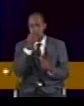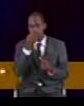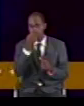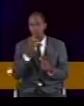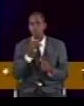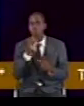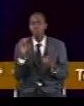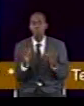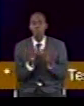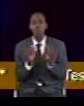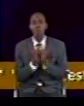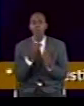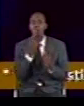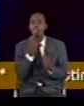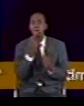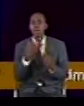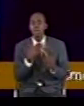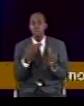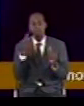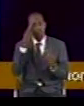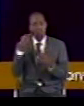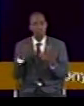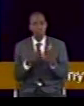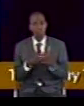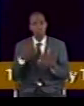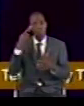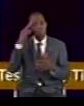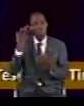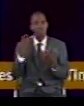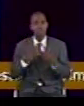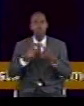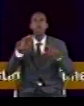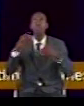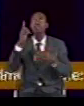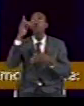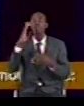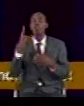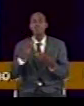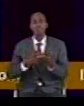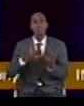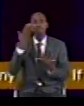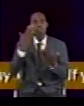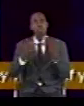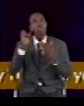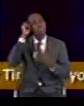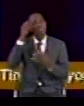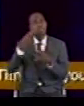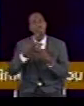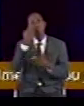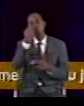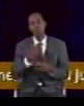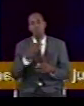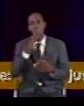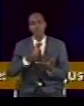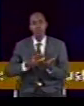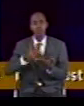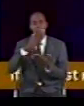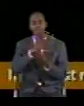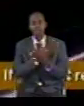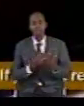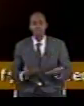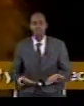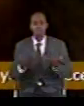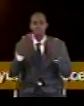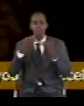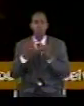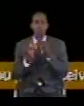And for this reason, we really want to give God the glory. May his name alone be exalted and glorified. Praise in Jesus' the Lord. Name. I hope you